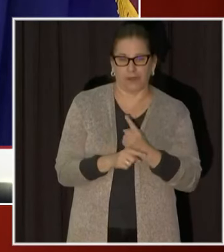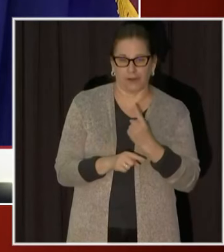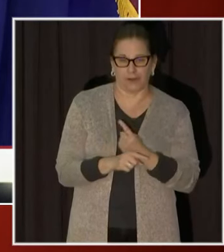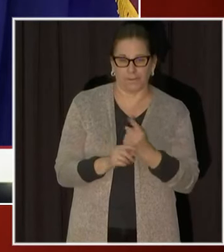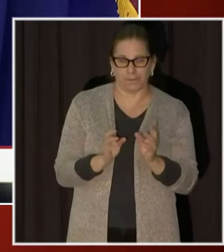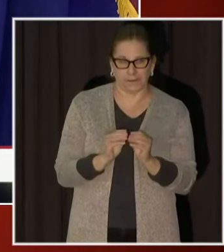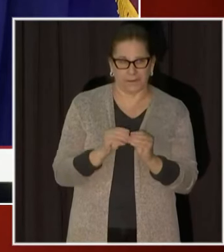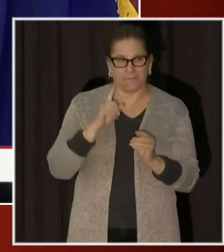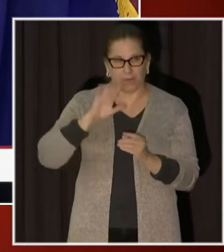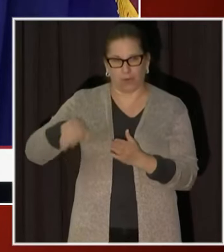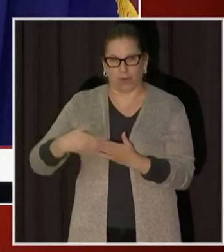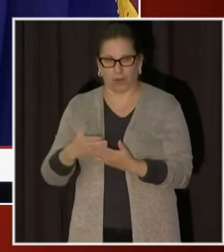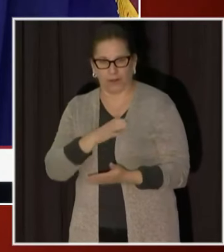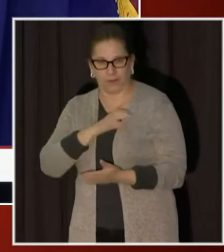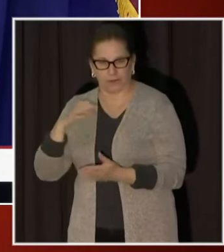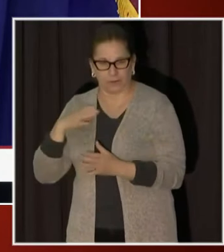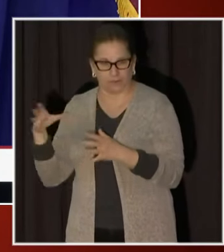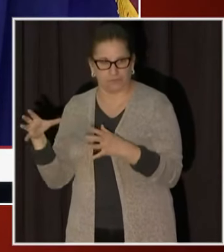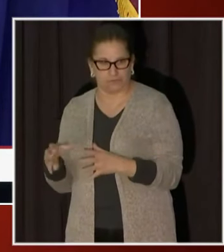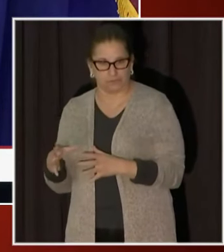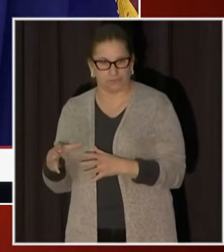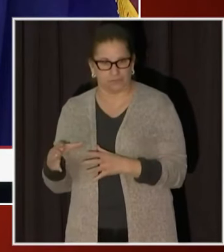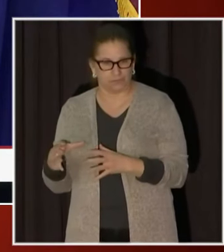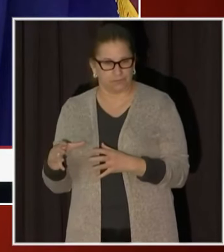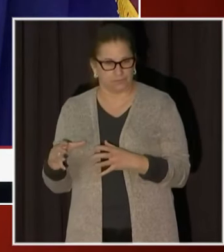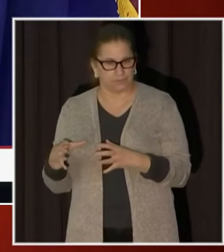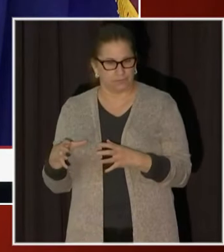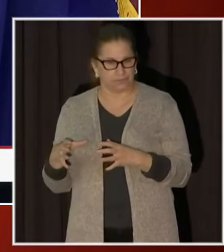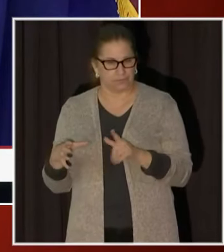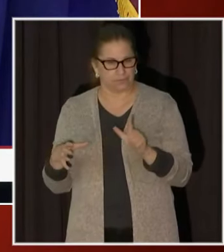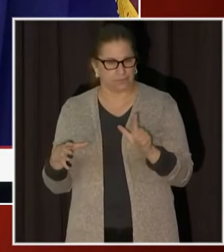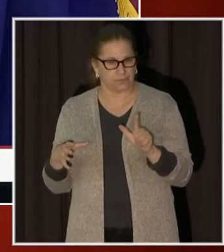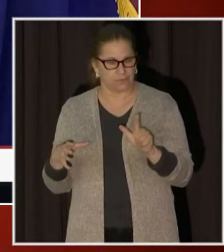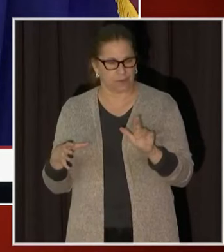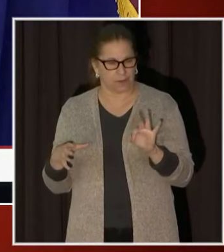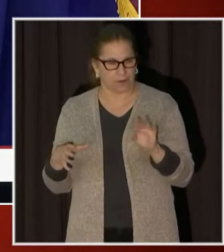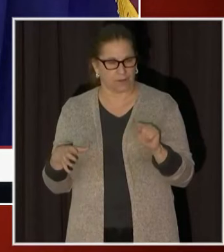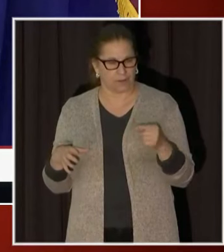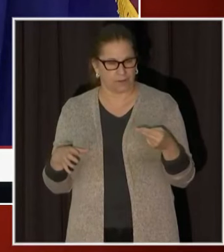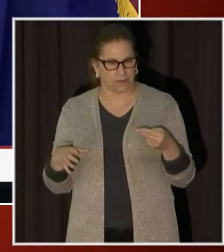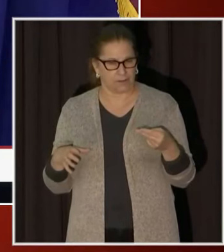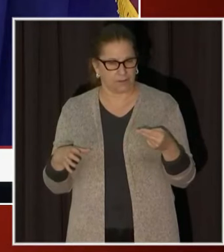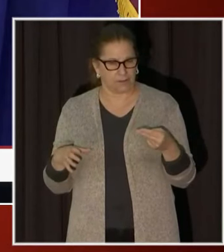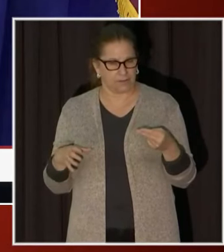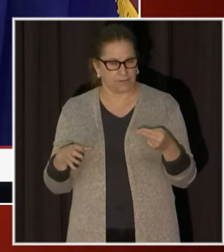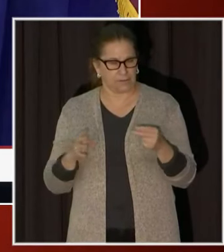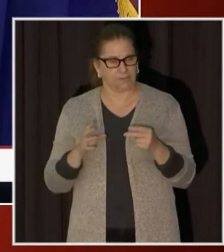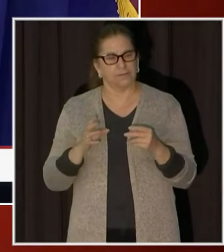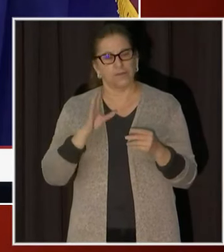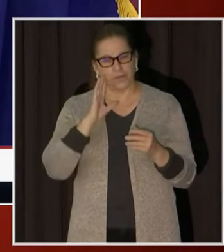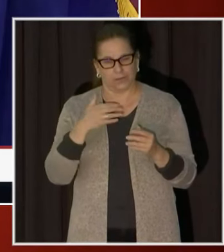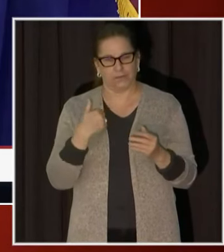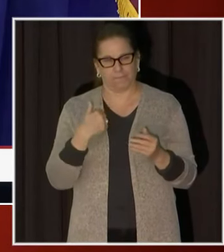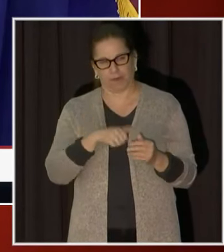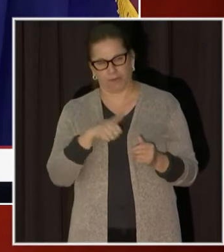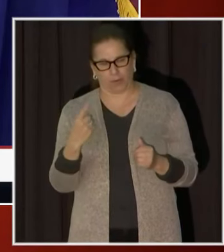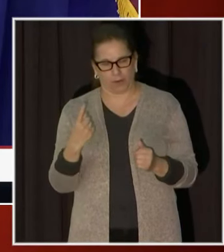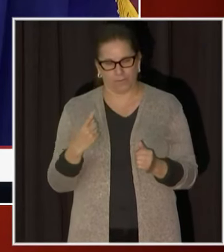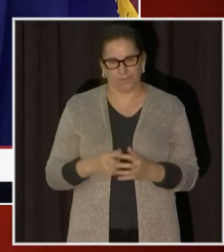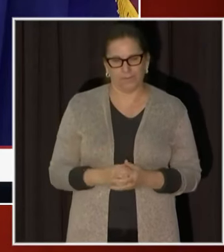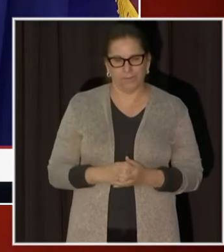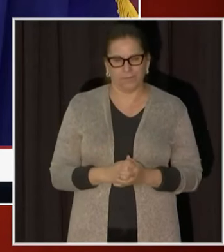And I believe it's the 29th legislative meeting of Council Period 23. The agenda, as with recent agendas since